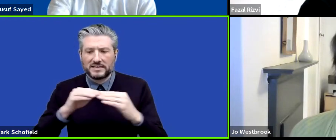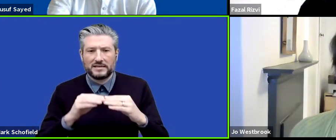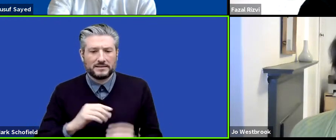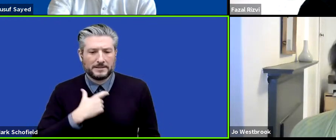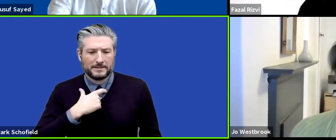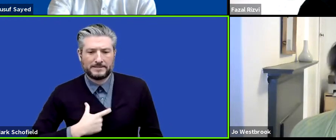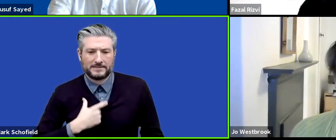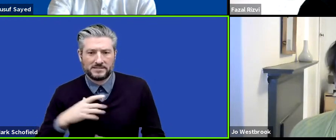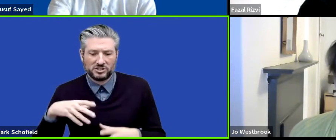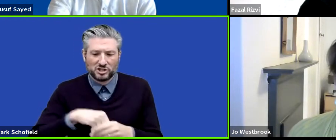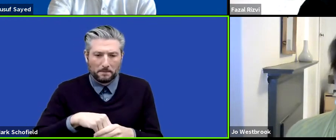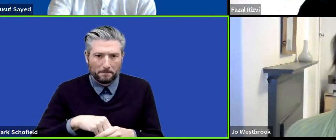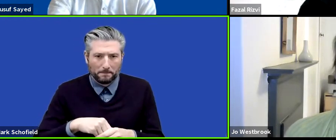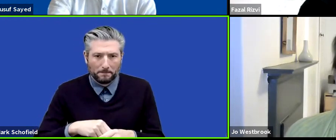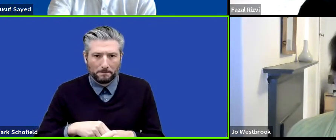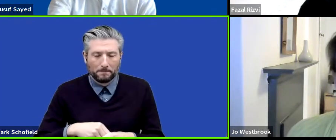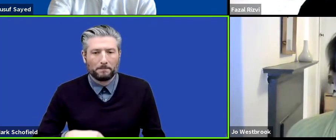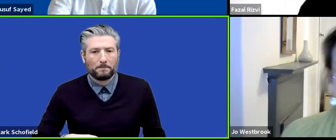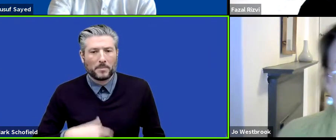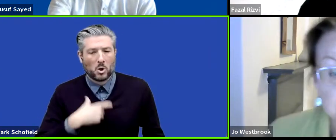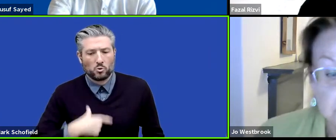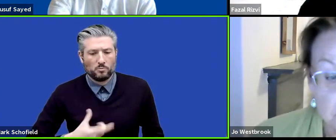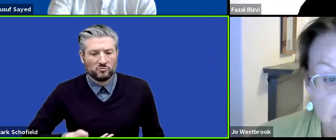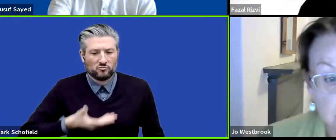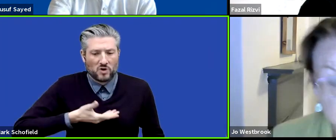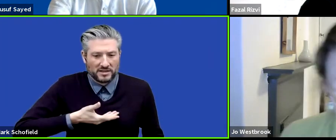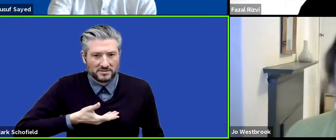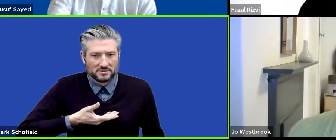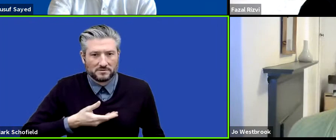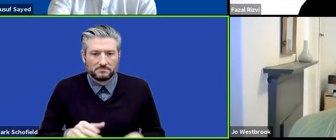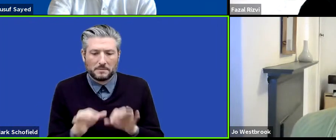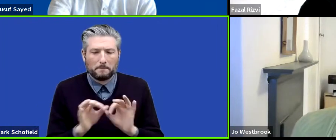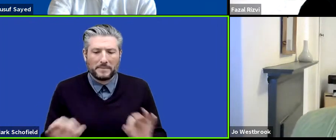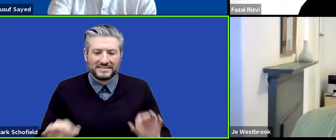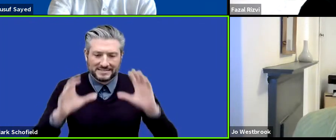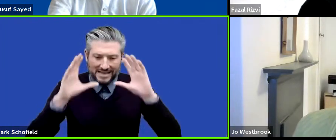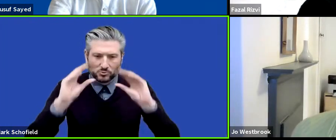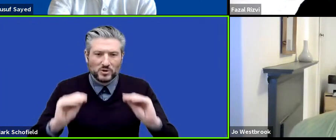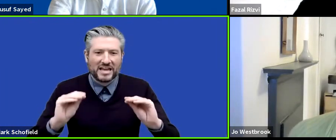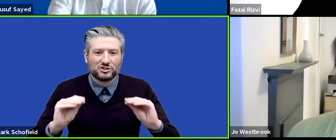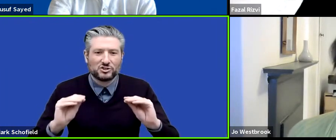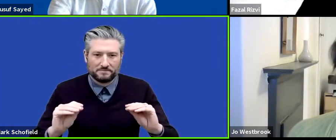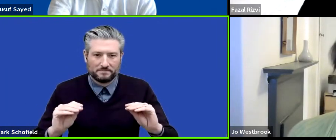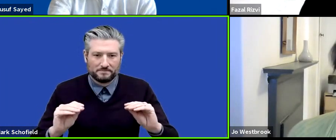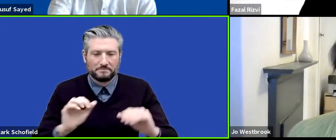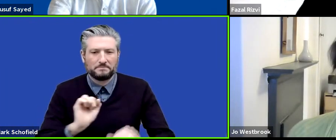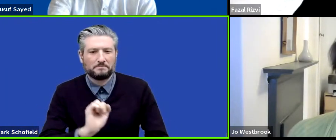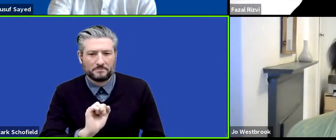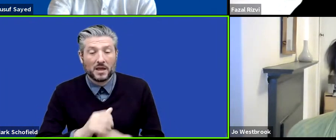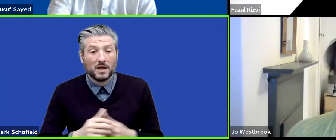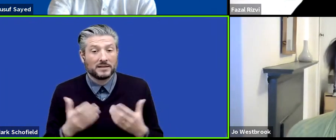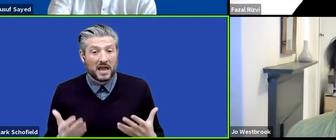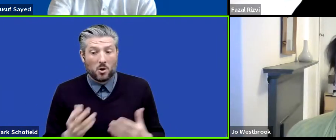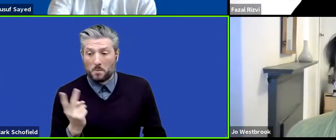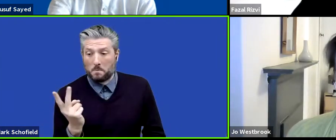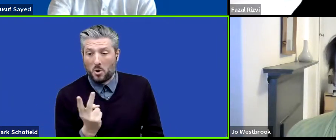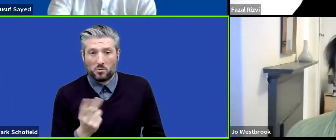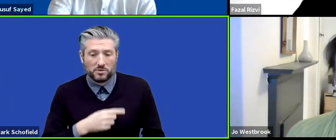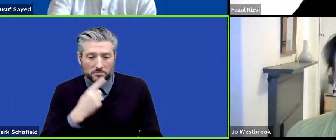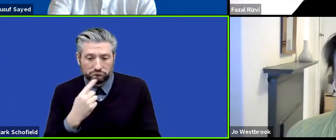Peace Education. Together, Yusuf and Fazal will tonight be discussing COVID-19 and